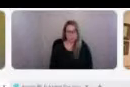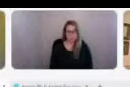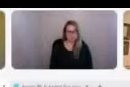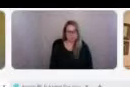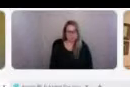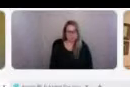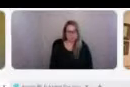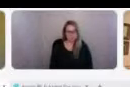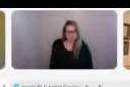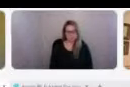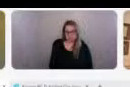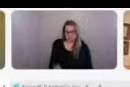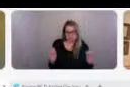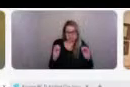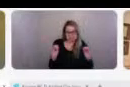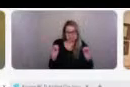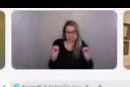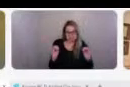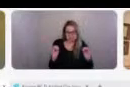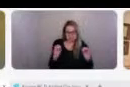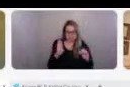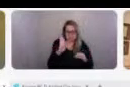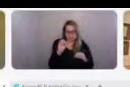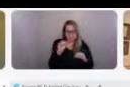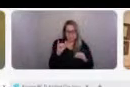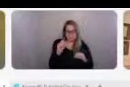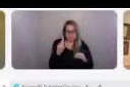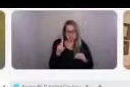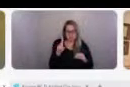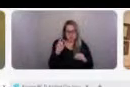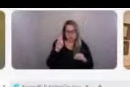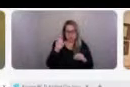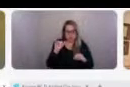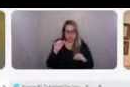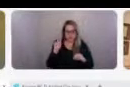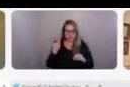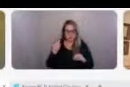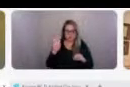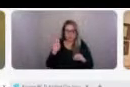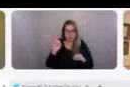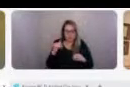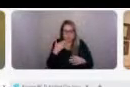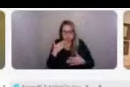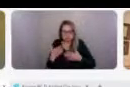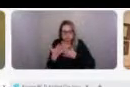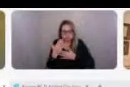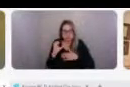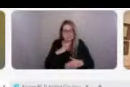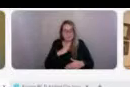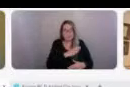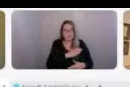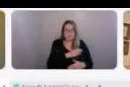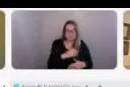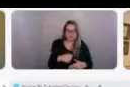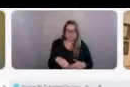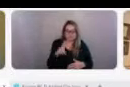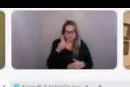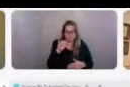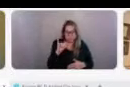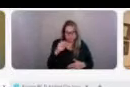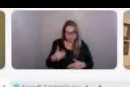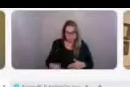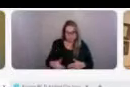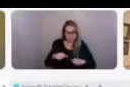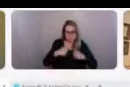uh mr corda is not online mr boyd ryan boyd good morning madam chair commissioners ryan boyd i